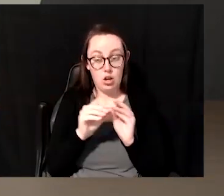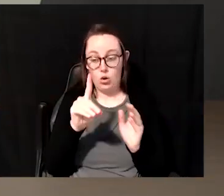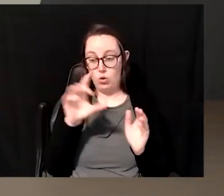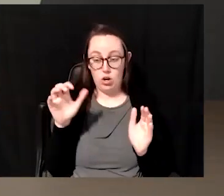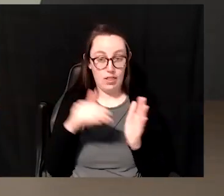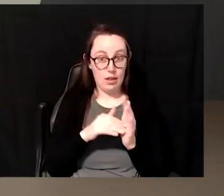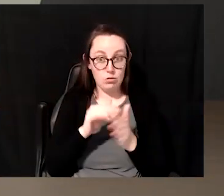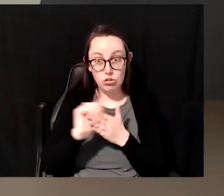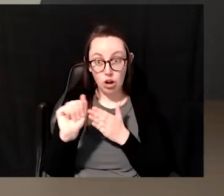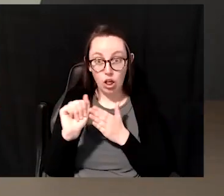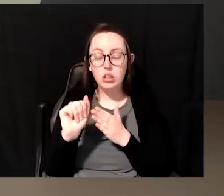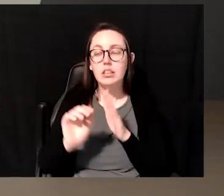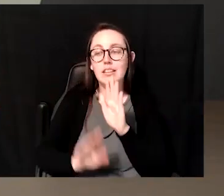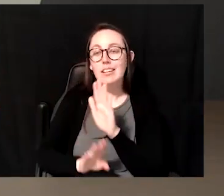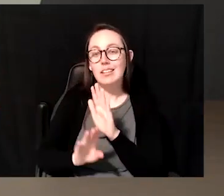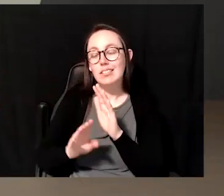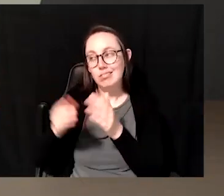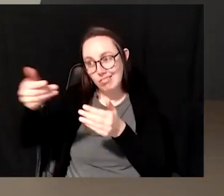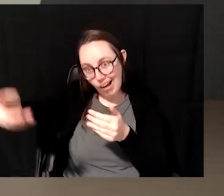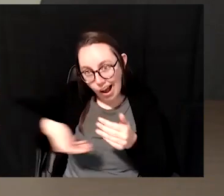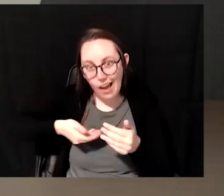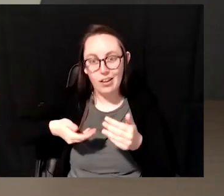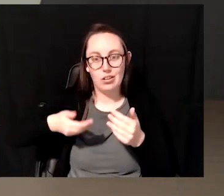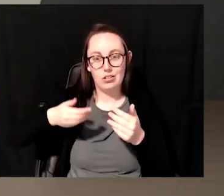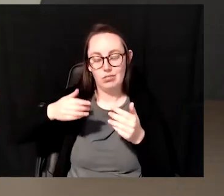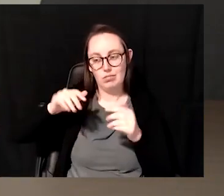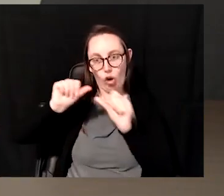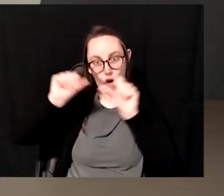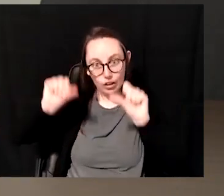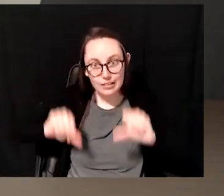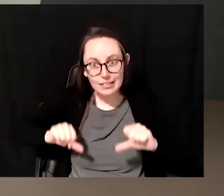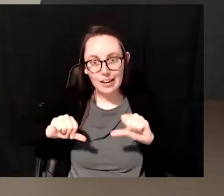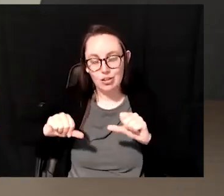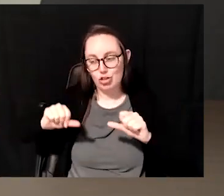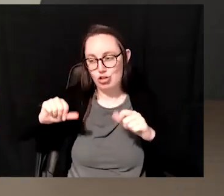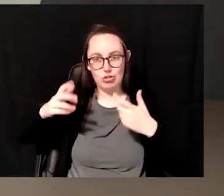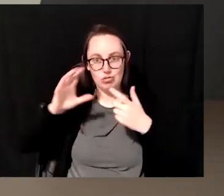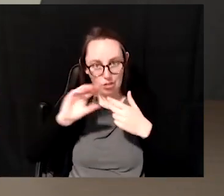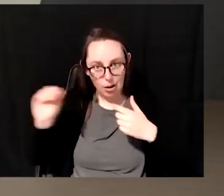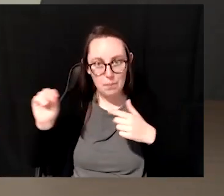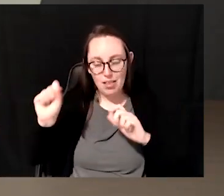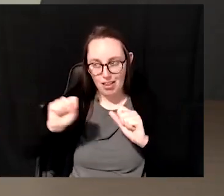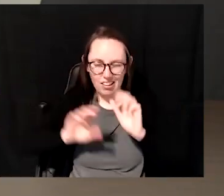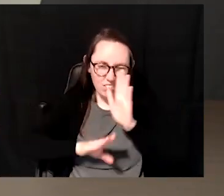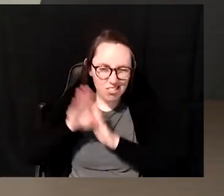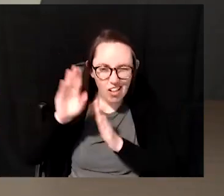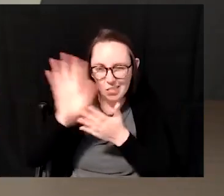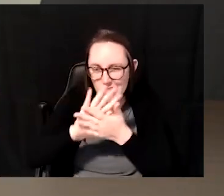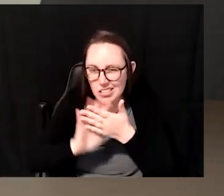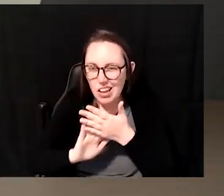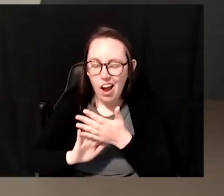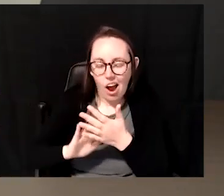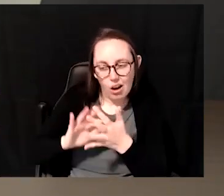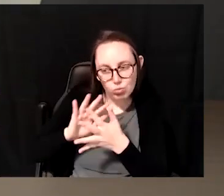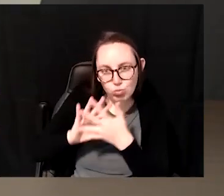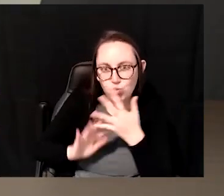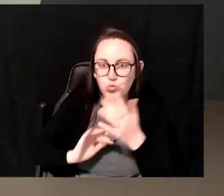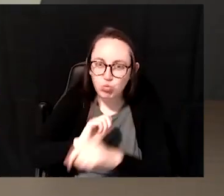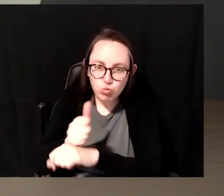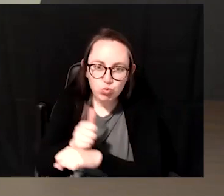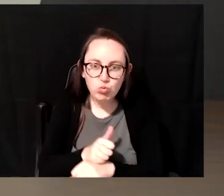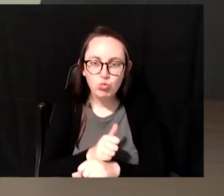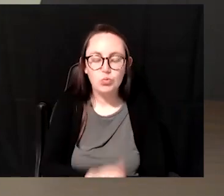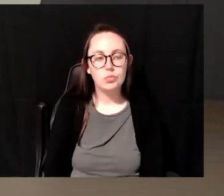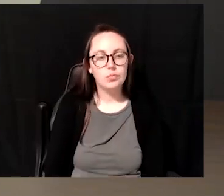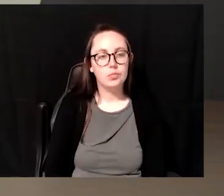conceptual design behind the project that they're contemplating there um the uh funds